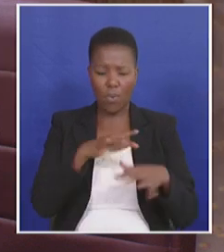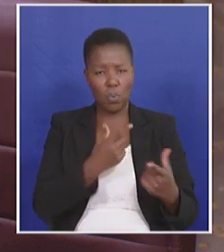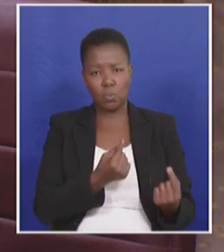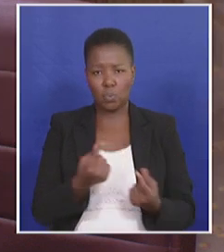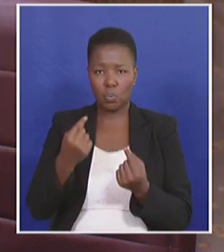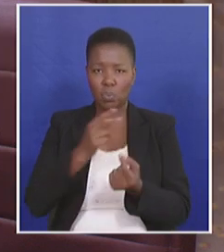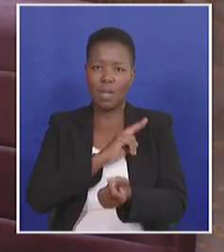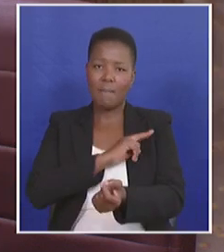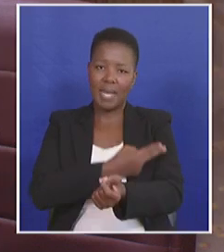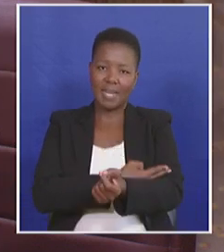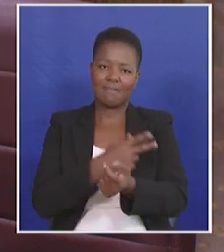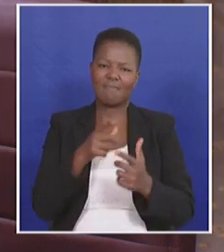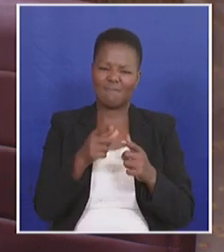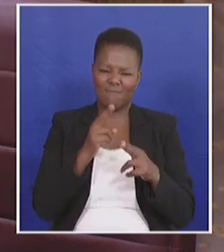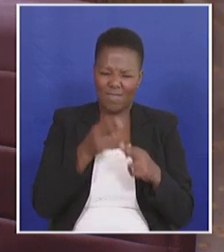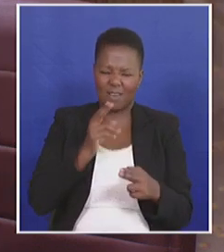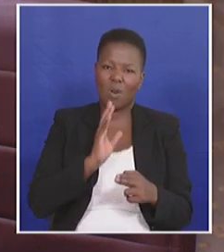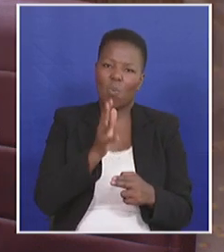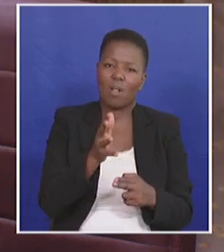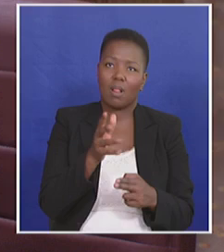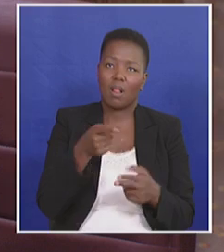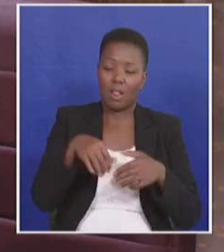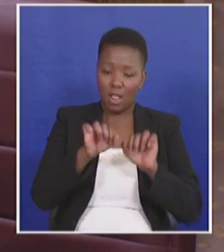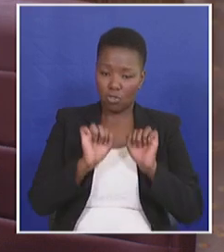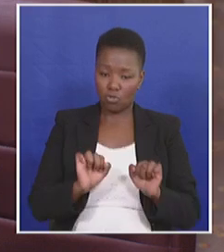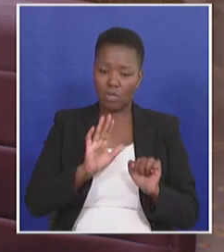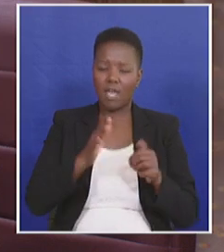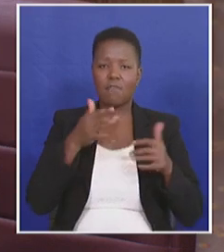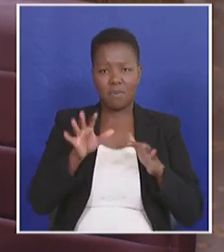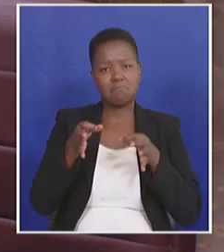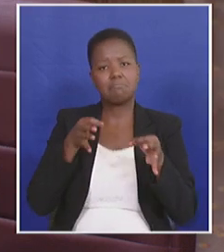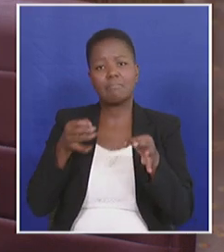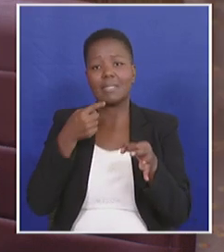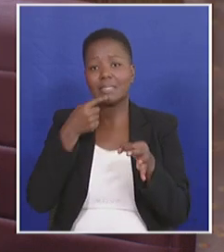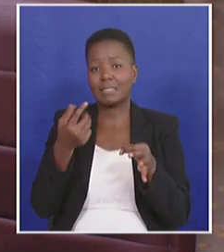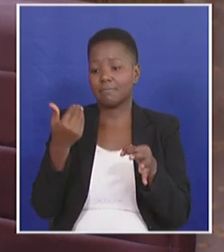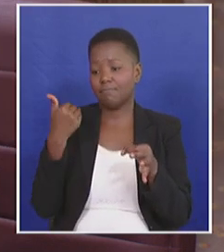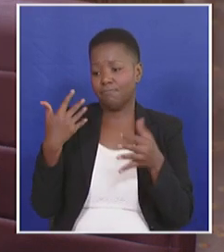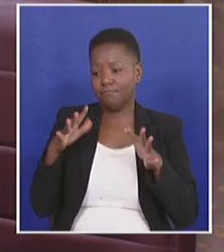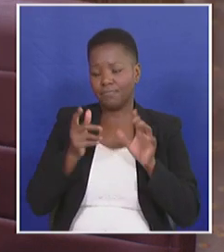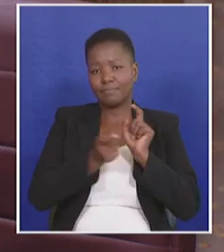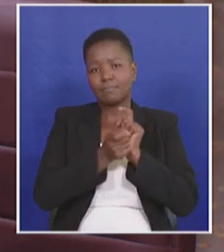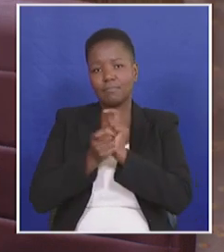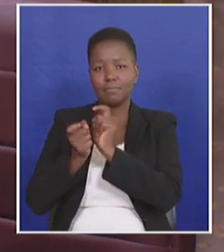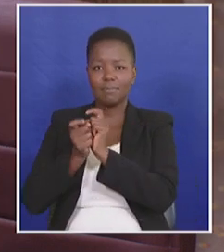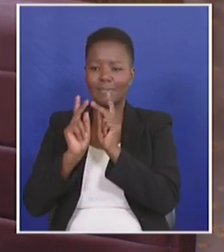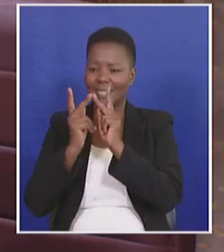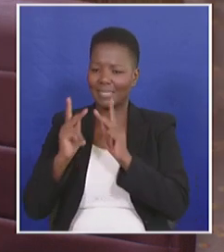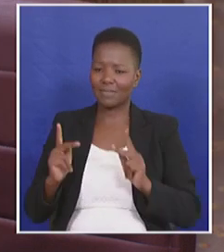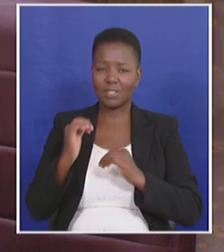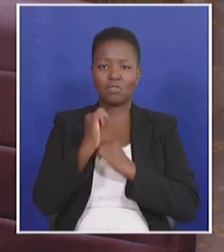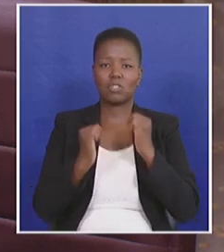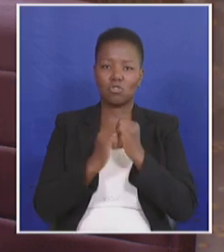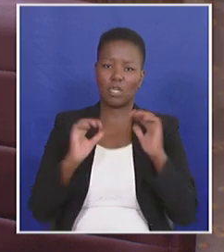I've referred. The chairperson of the National Forum has moreover indicated that there's been a meeting of minds between the various stakeholders in the